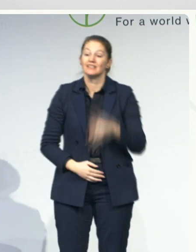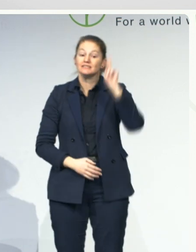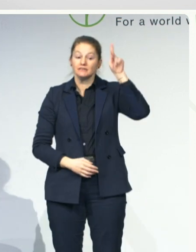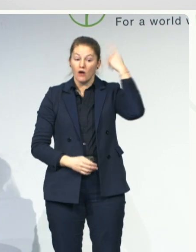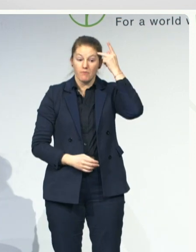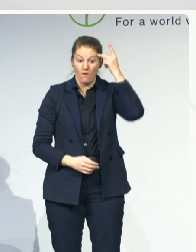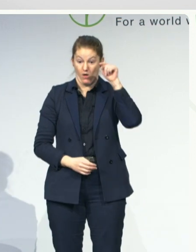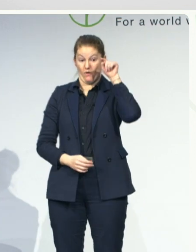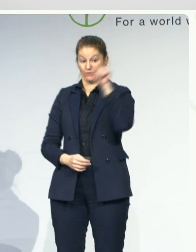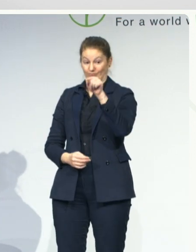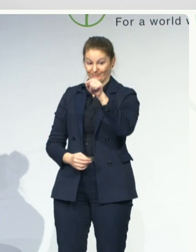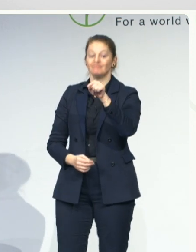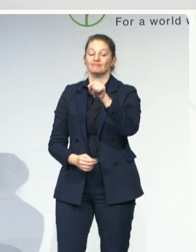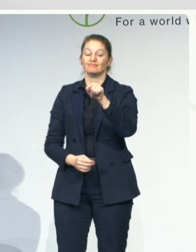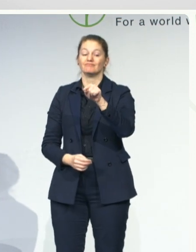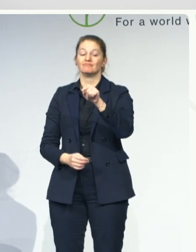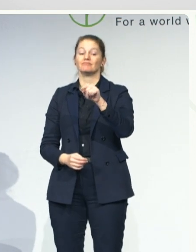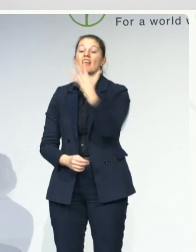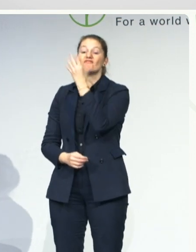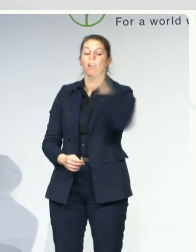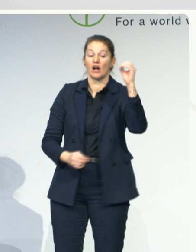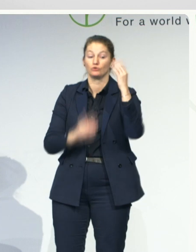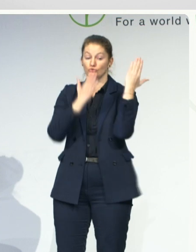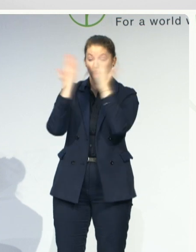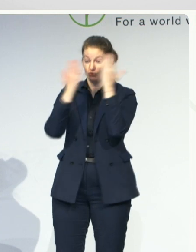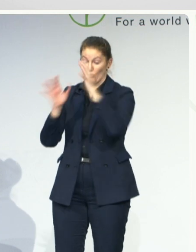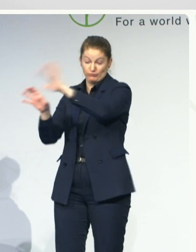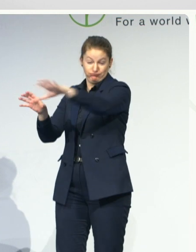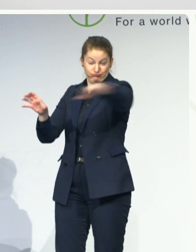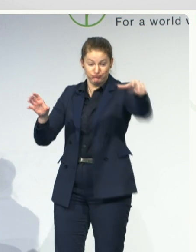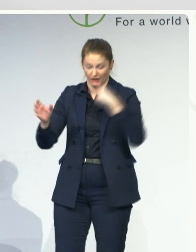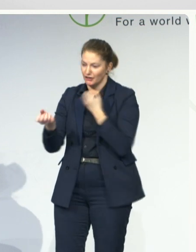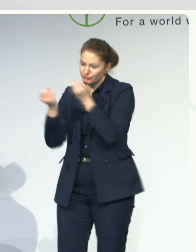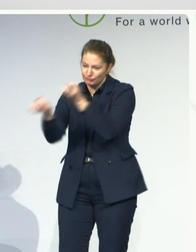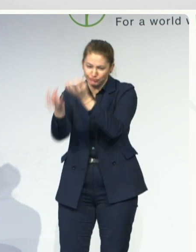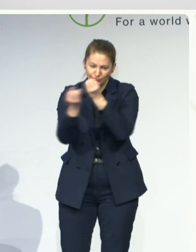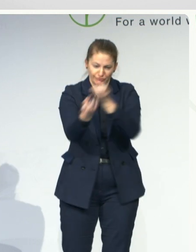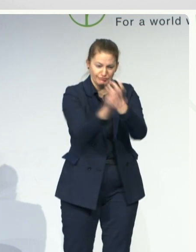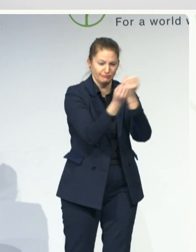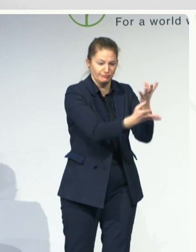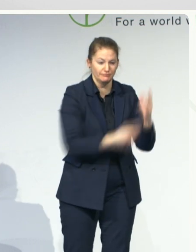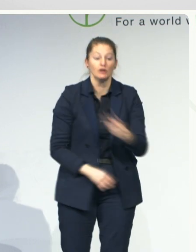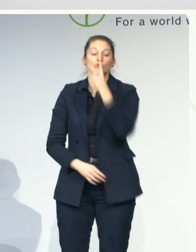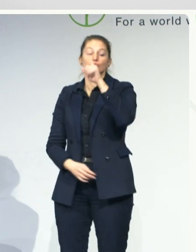than 500 schools and trained over 2,100 students.